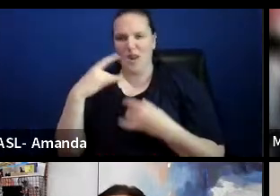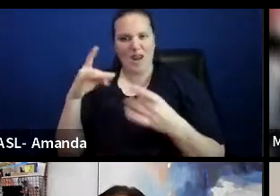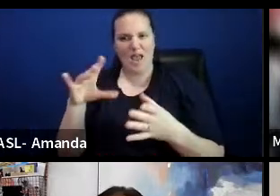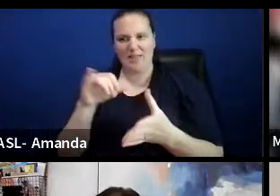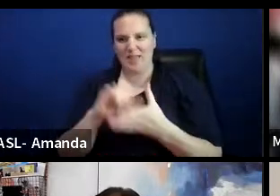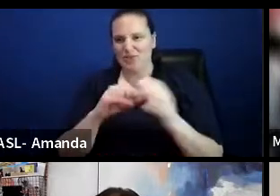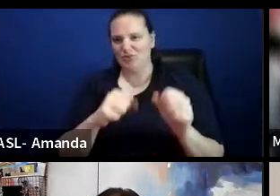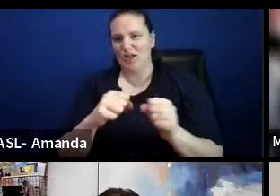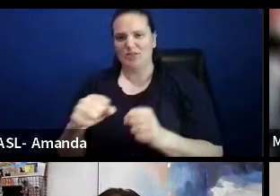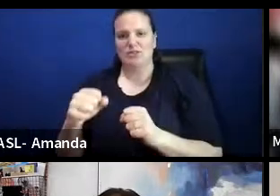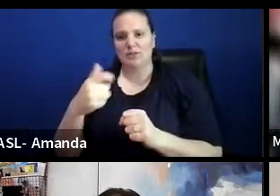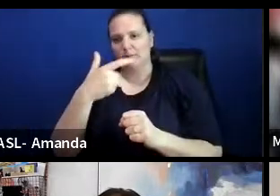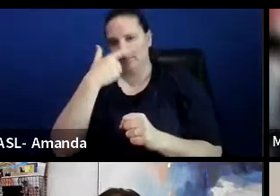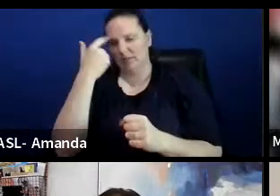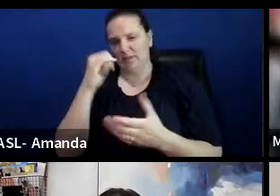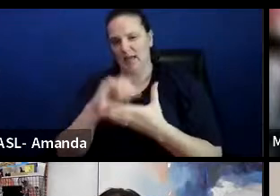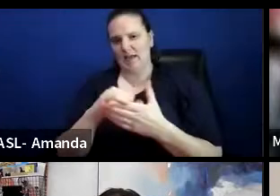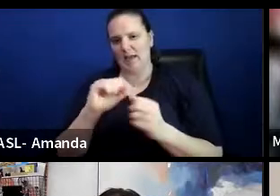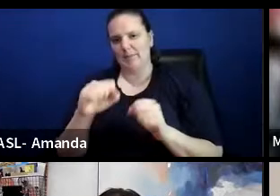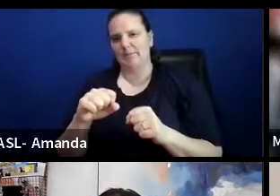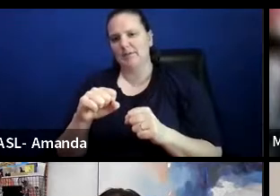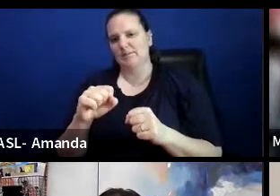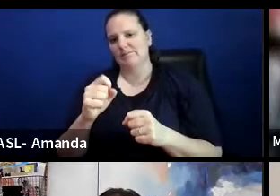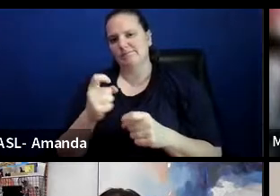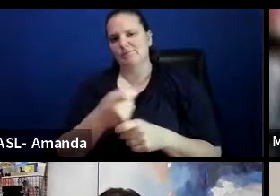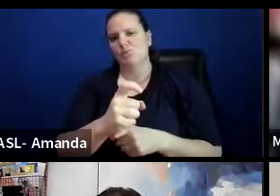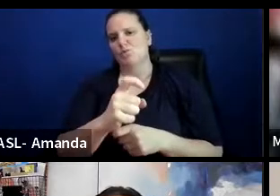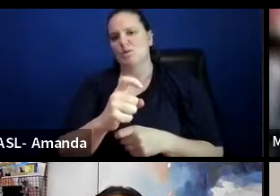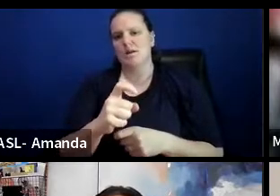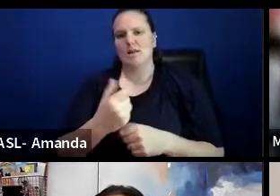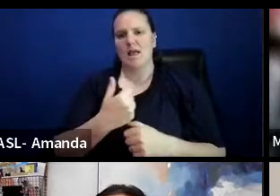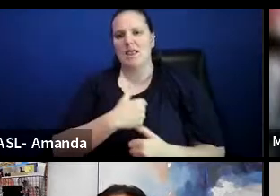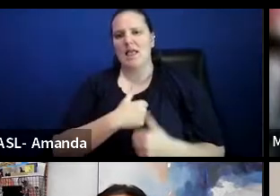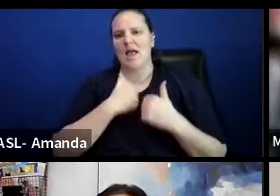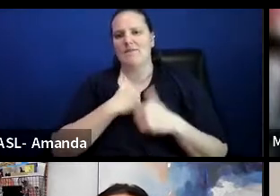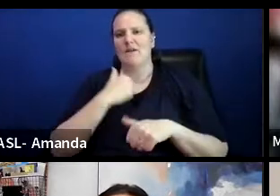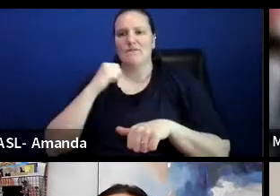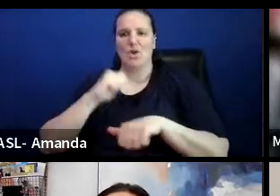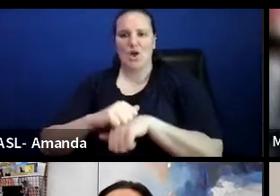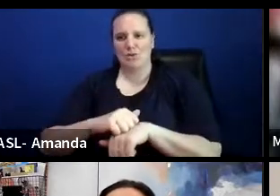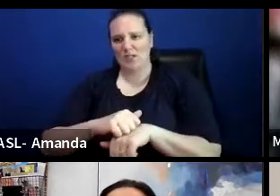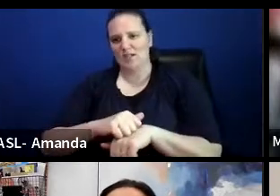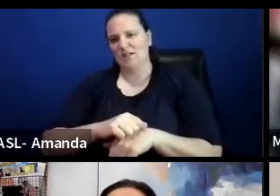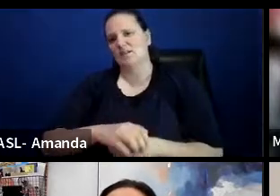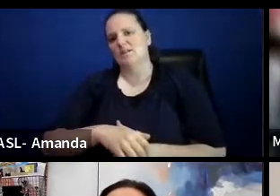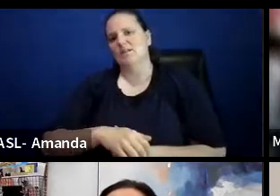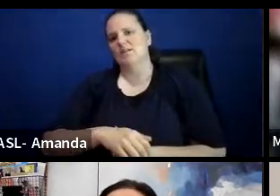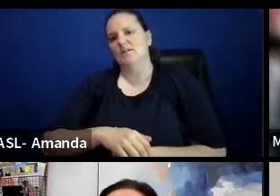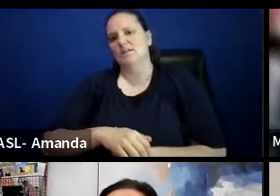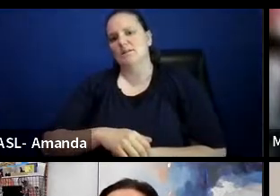a strategy because it can be deleterious to the life of concrete.